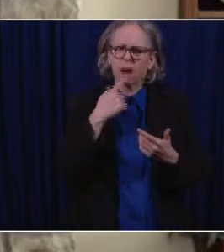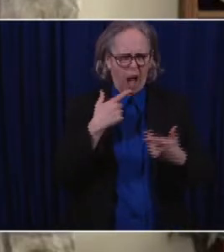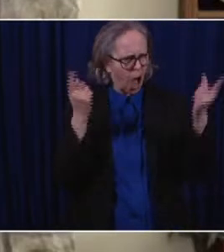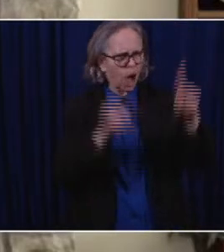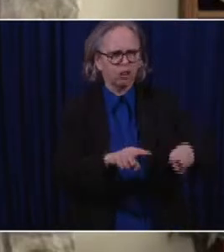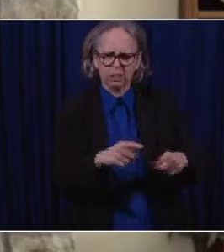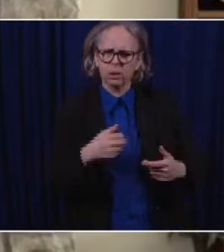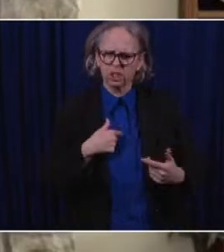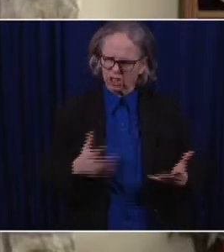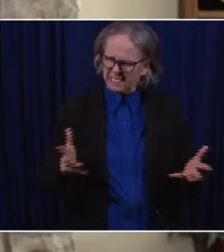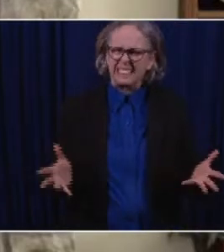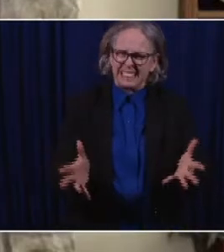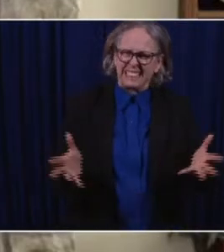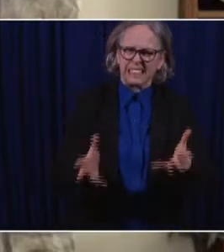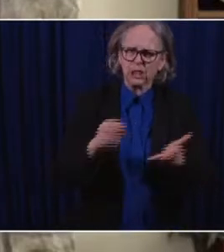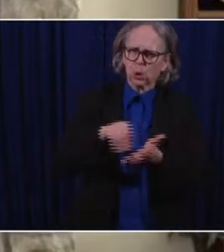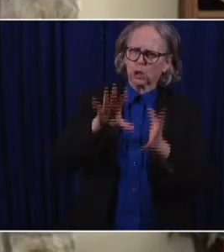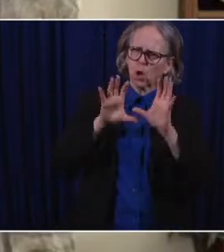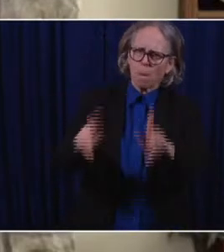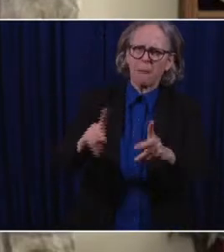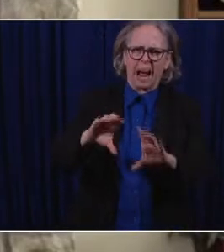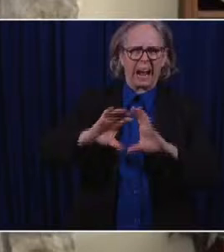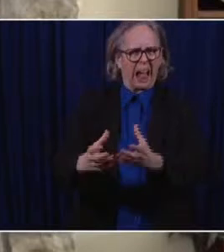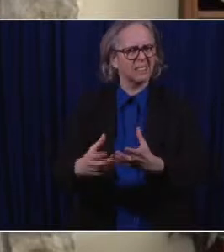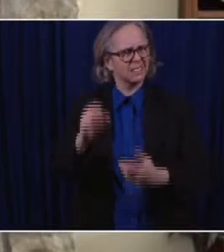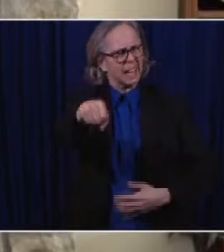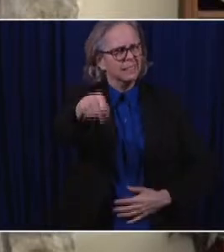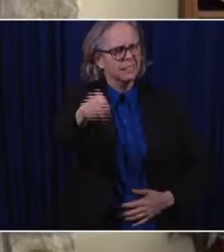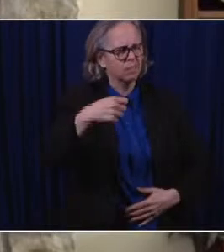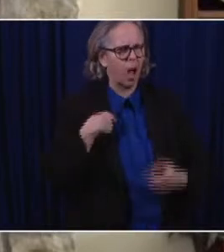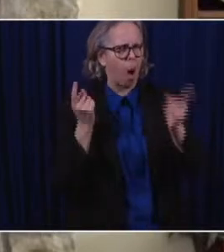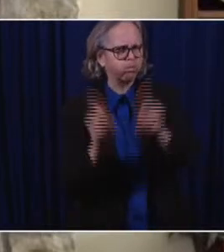What I have said is that we've got a couple things going here.